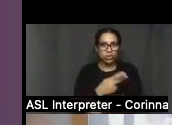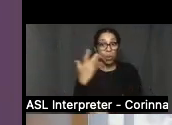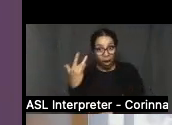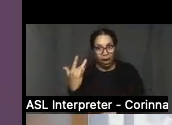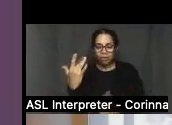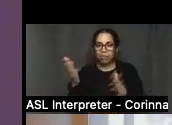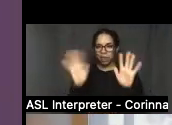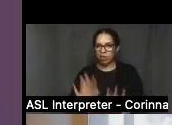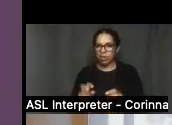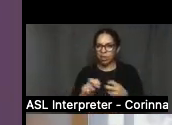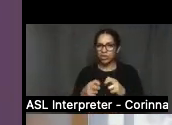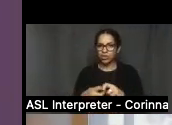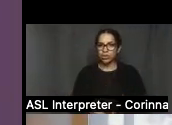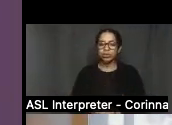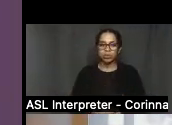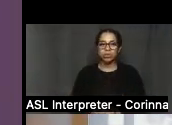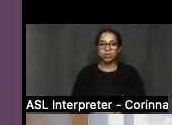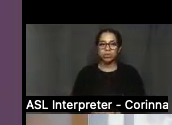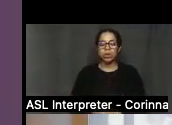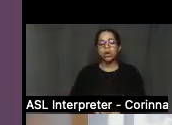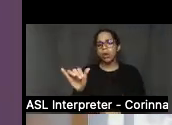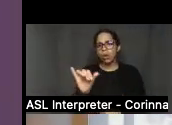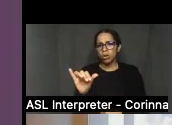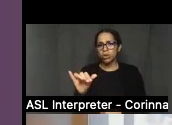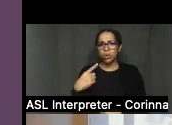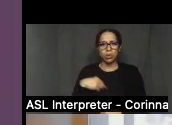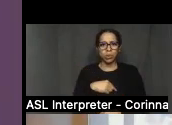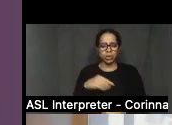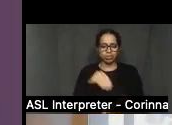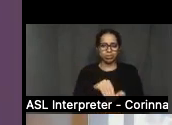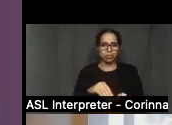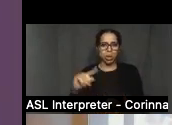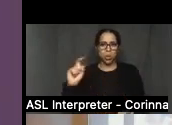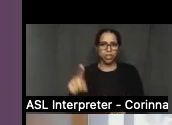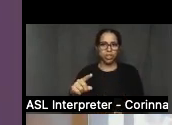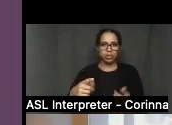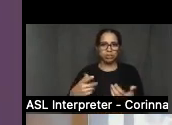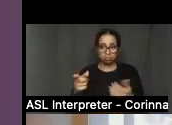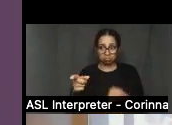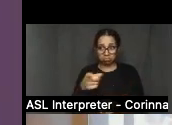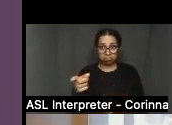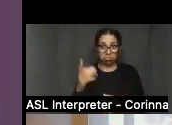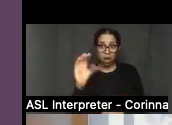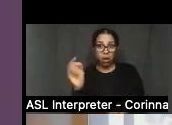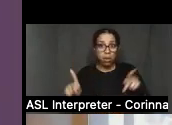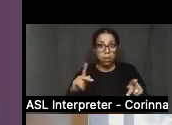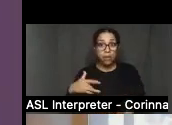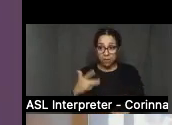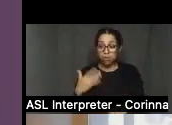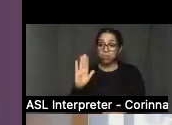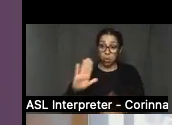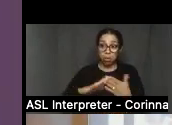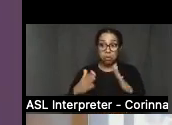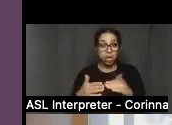We also asked a question about how prepared Coloradans felt their communities were to